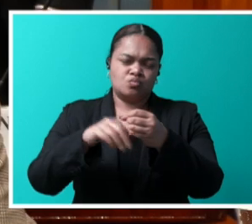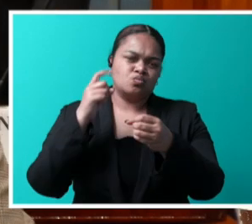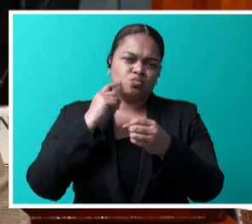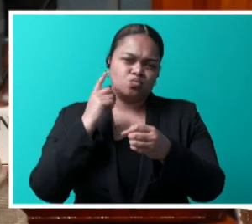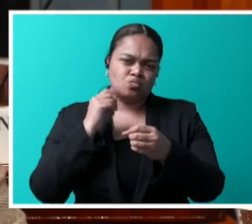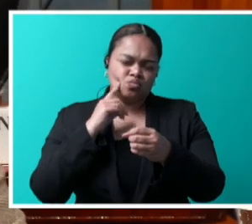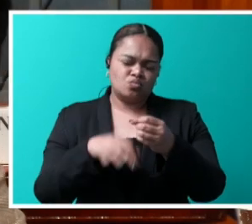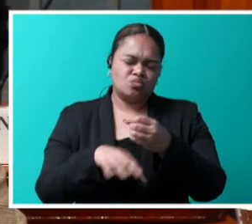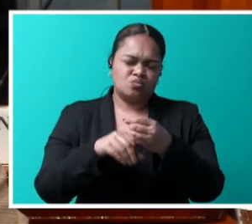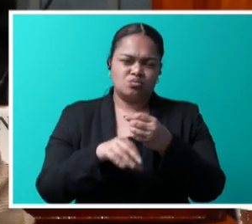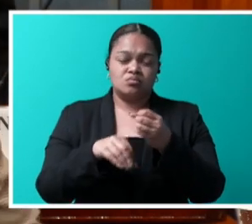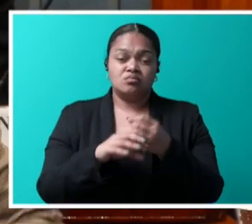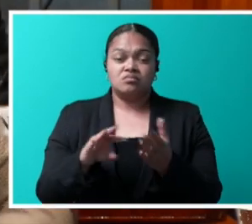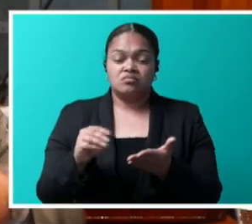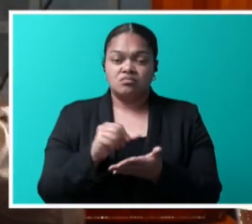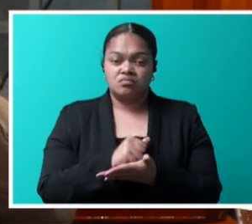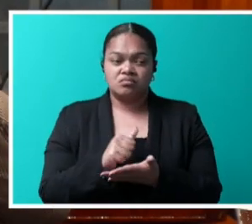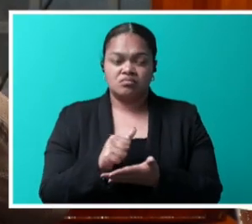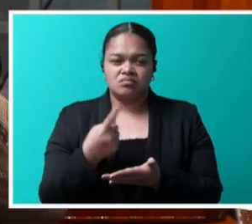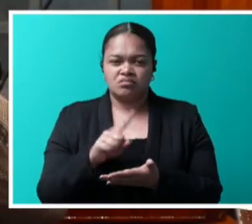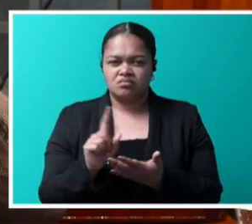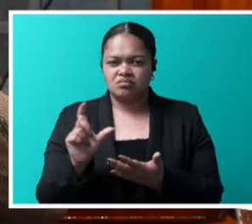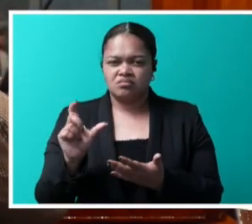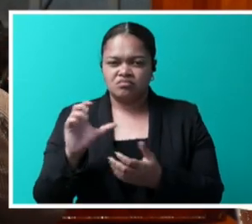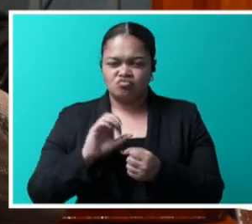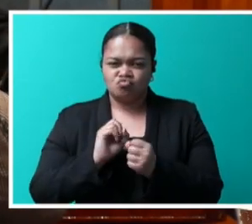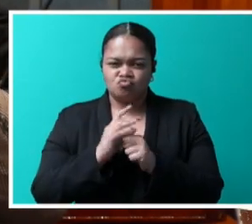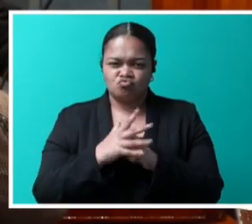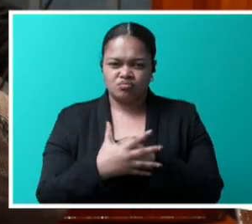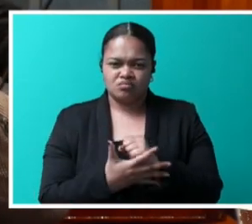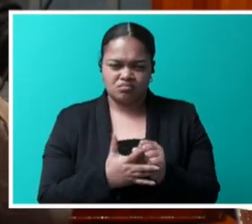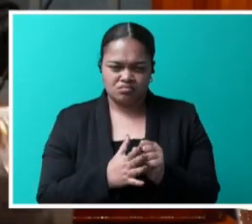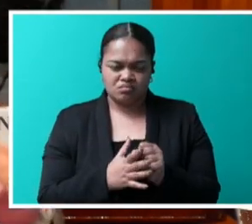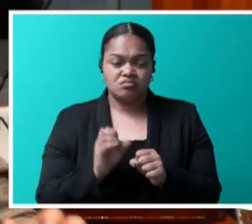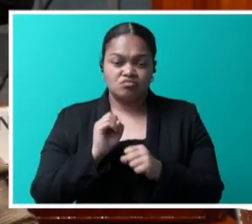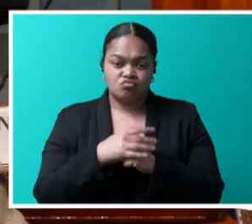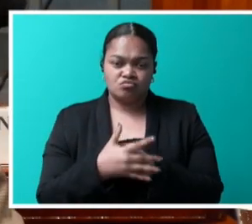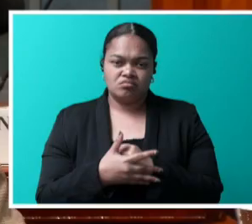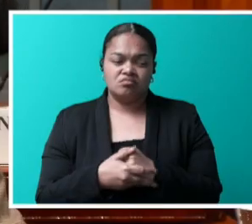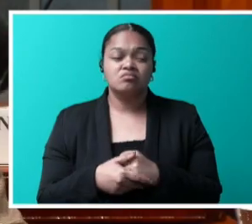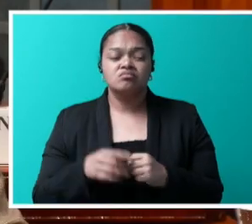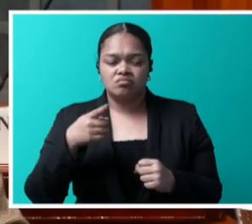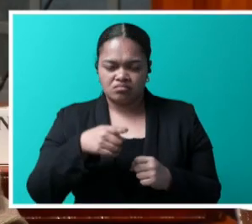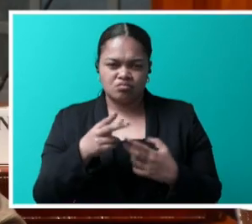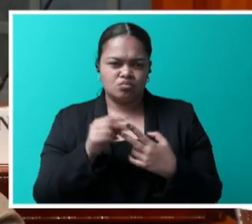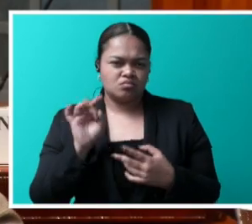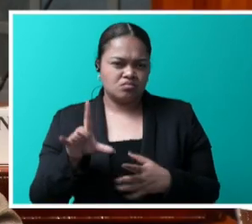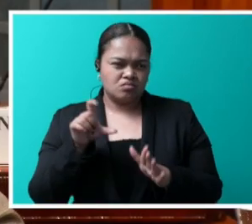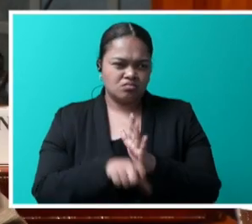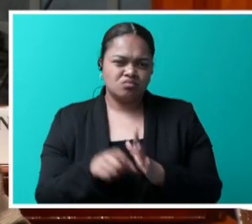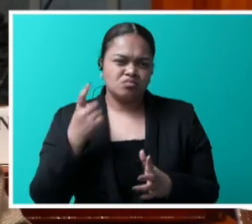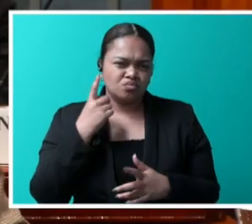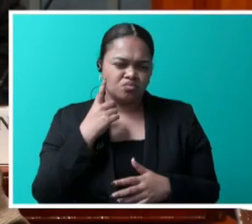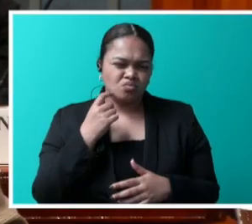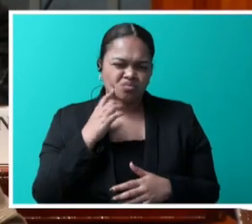and coral. This system taps into fragile freshwater lenses without causing saltwater